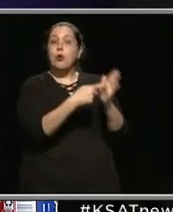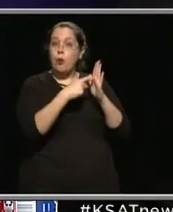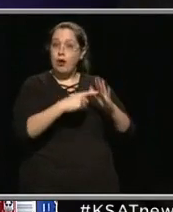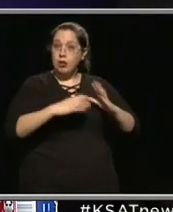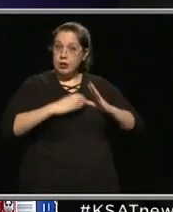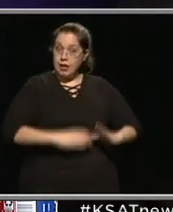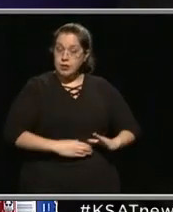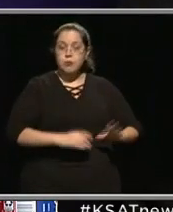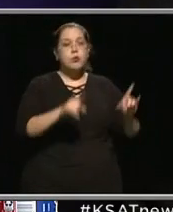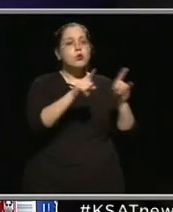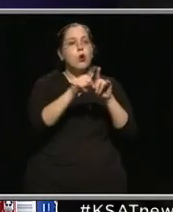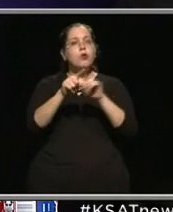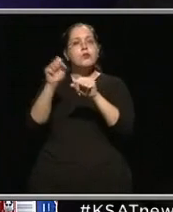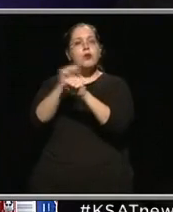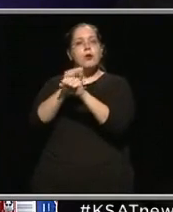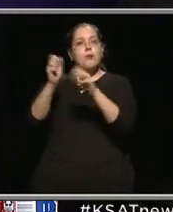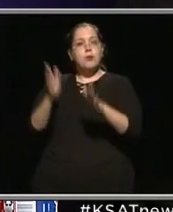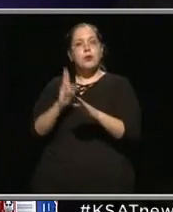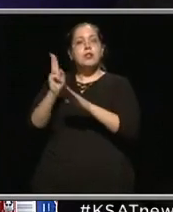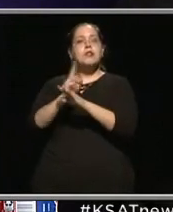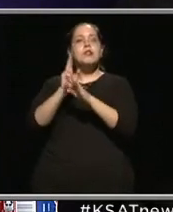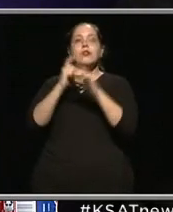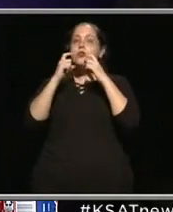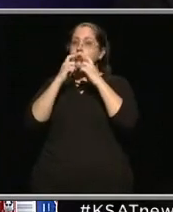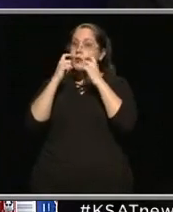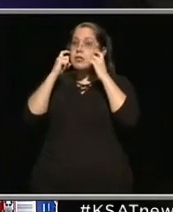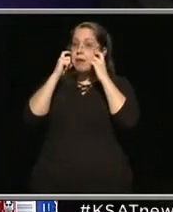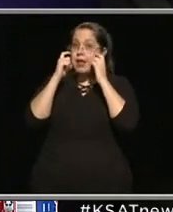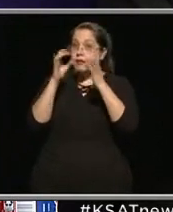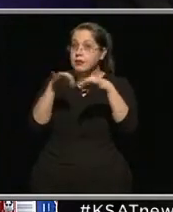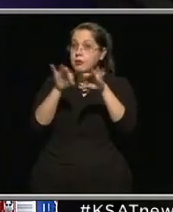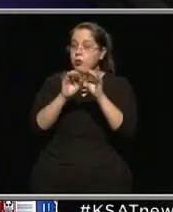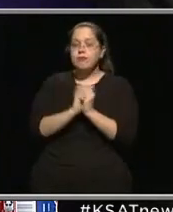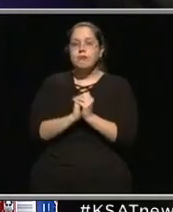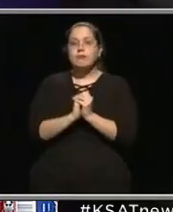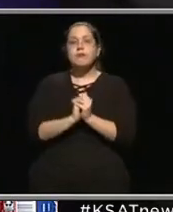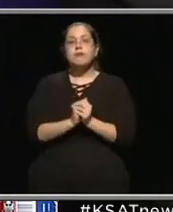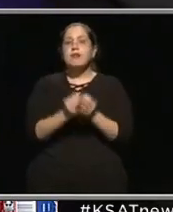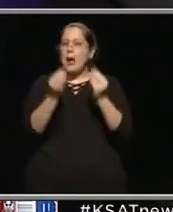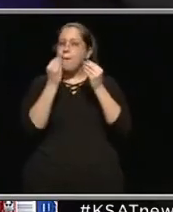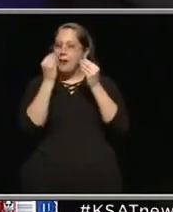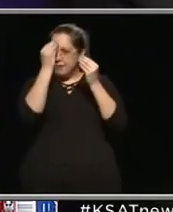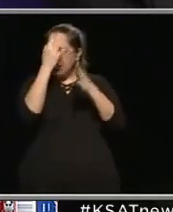customers as well as their employees to wear the mask, that's important. Let me just give you one